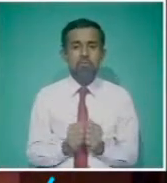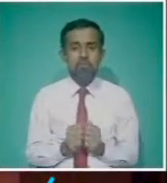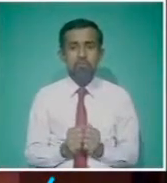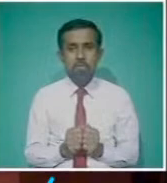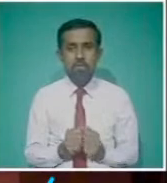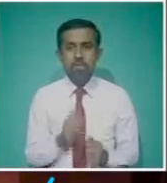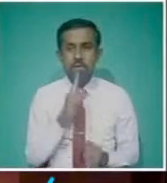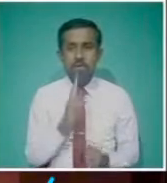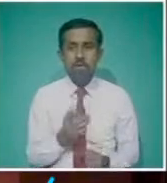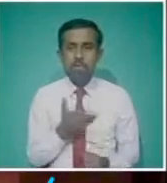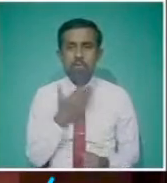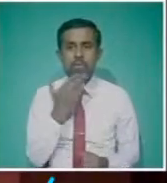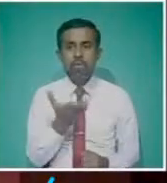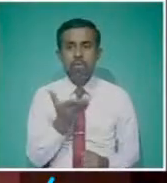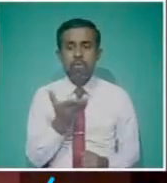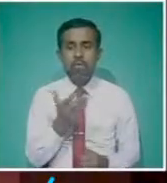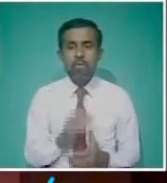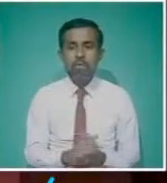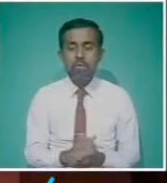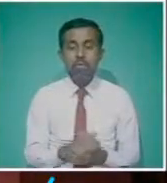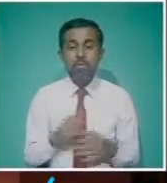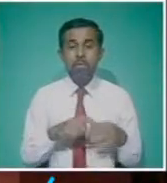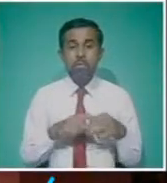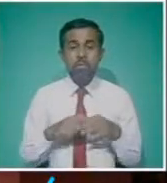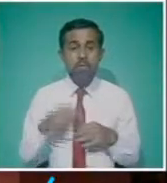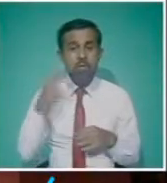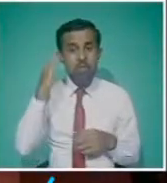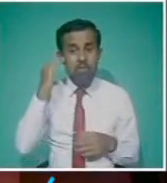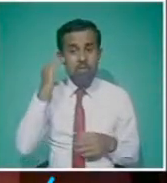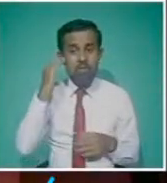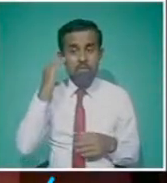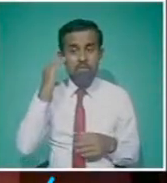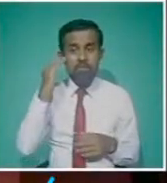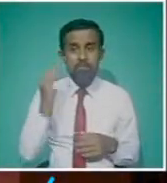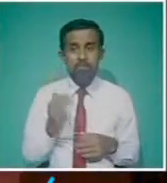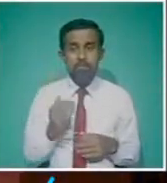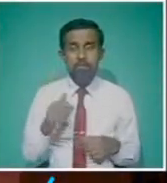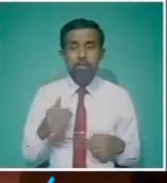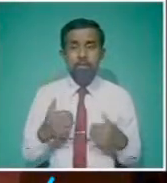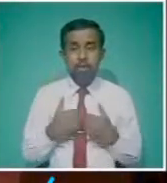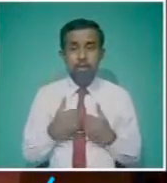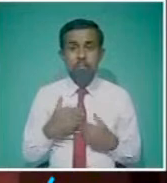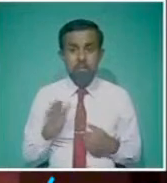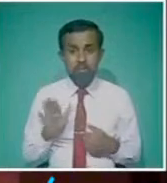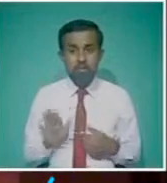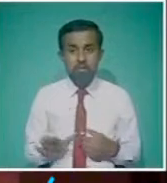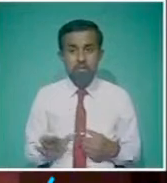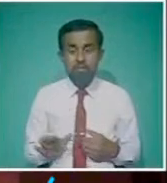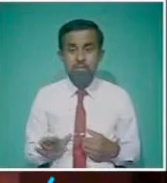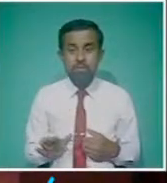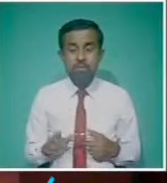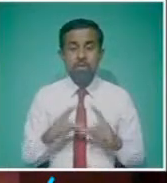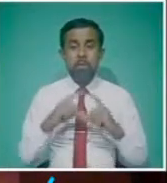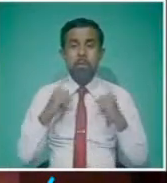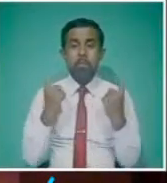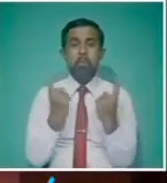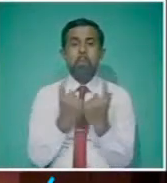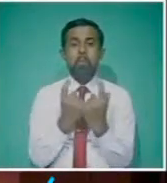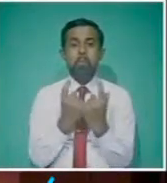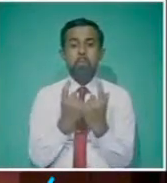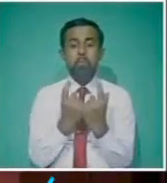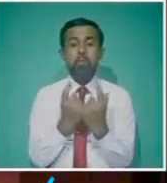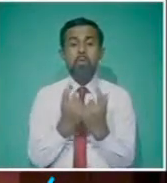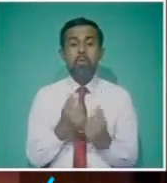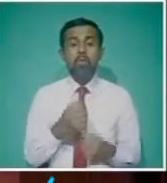Majesty Queen Elizabeth II on account of our status as a Commonwealth nation, as a